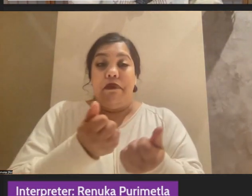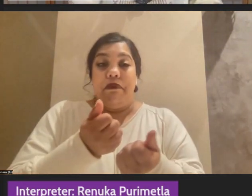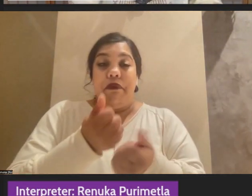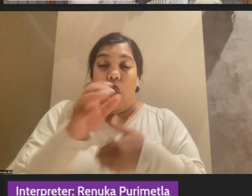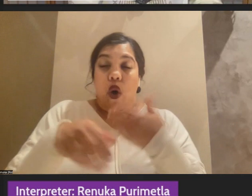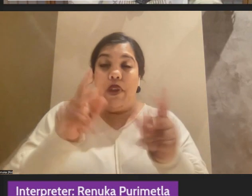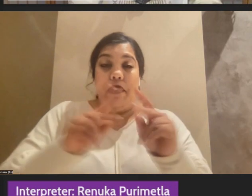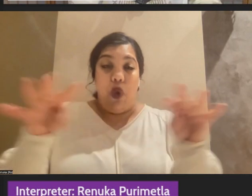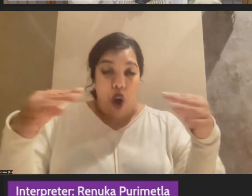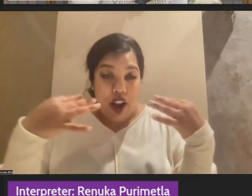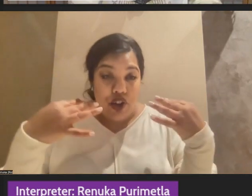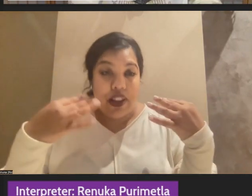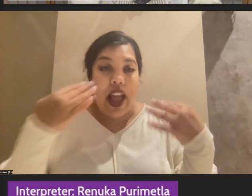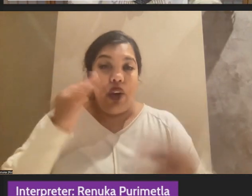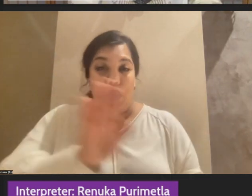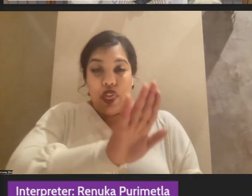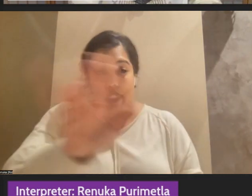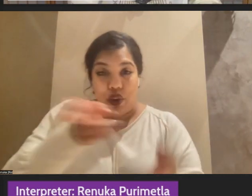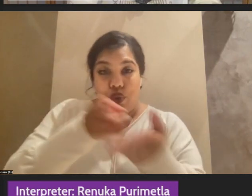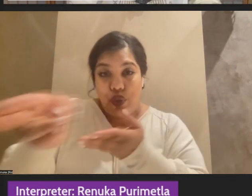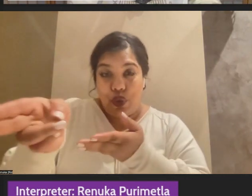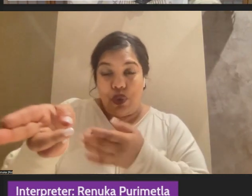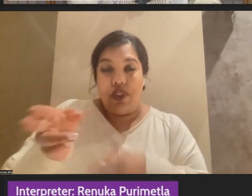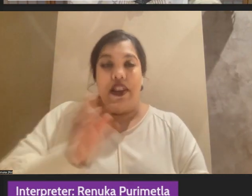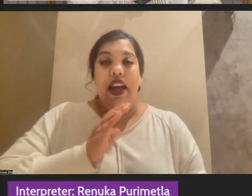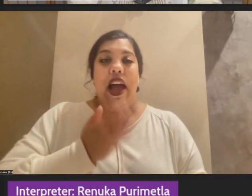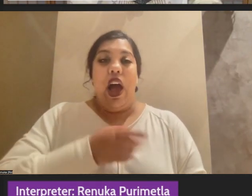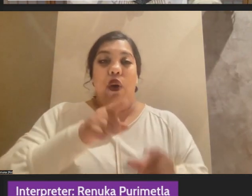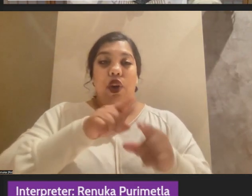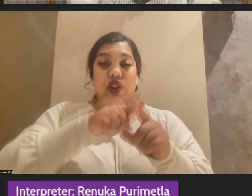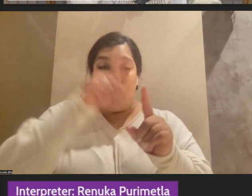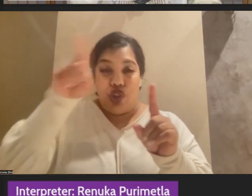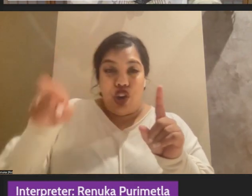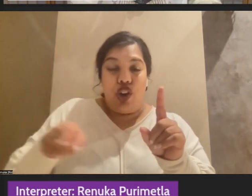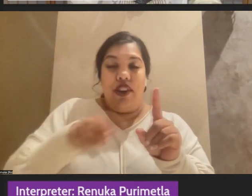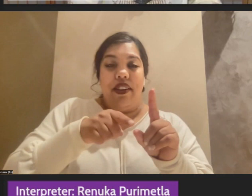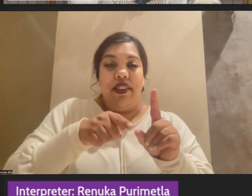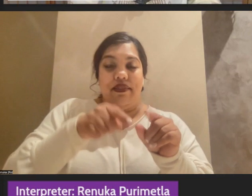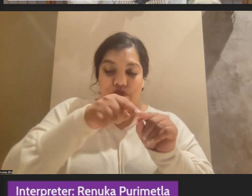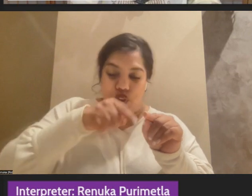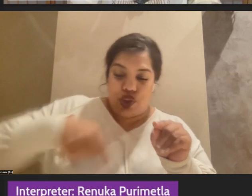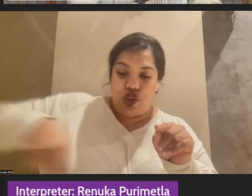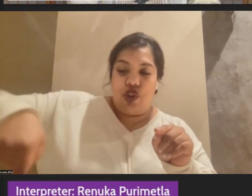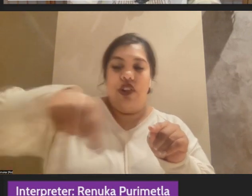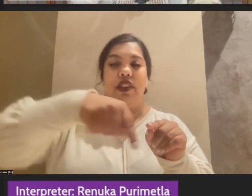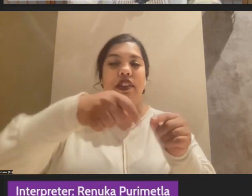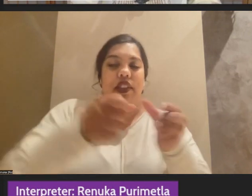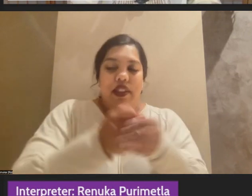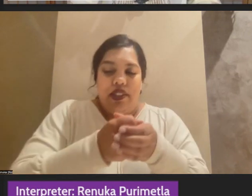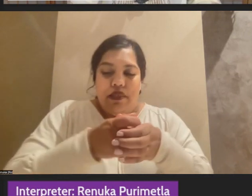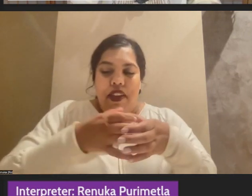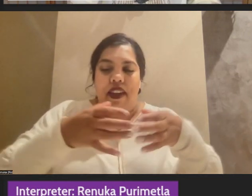The circle is expanding always. The top is expanding always. The bottom